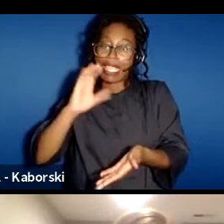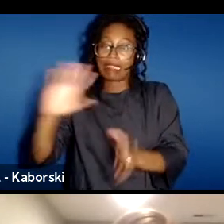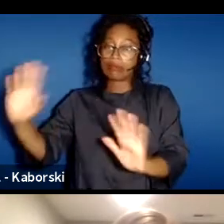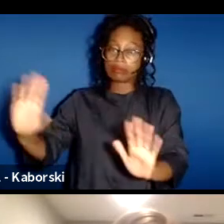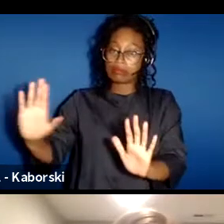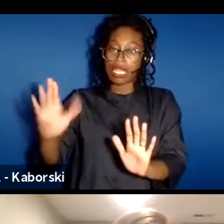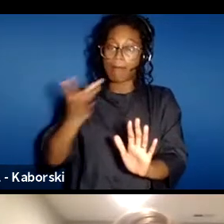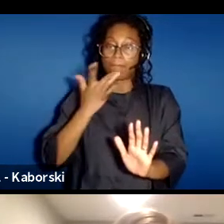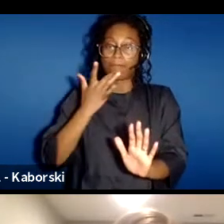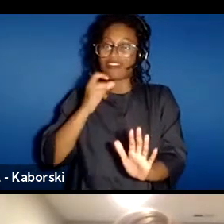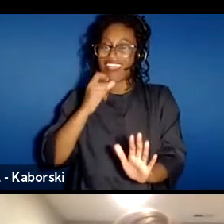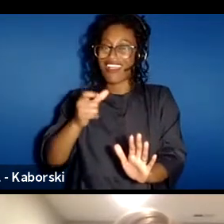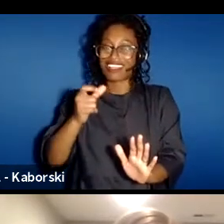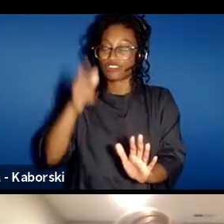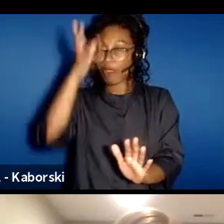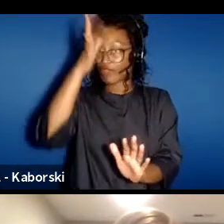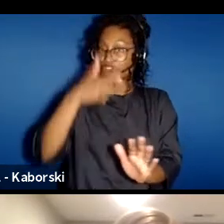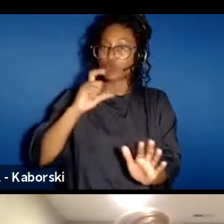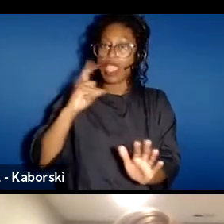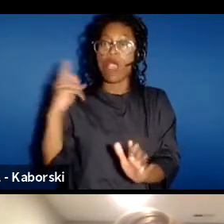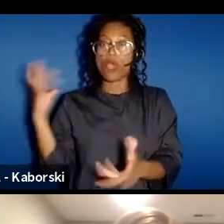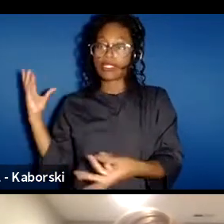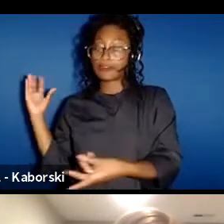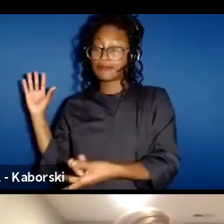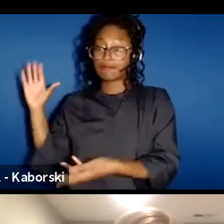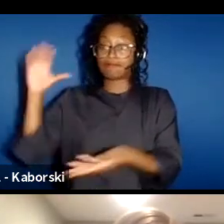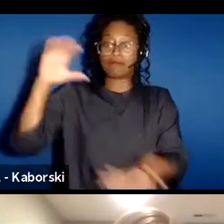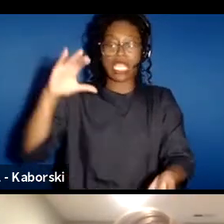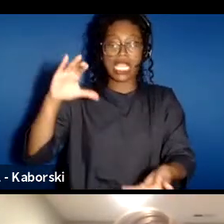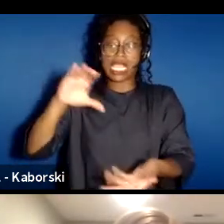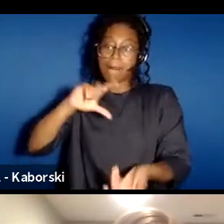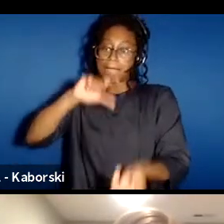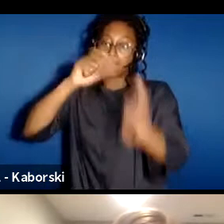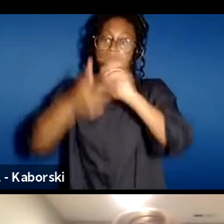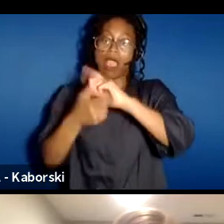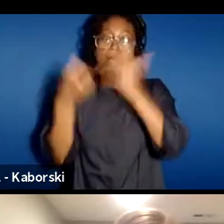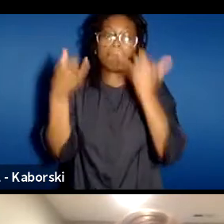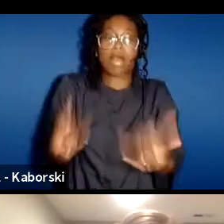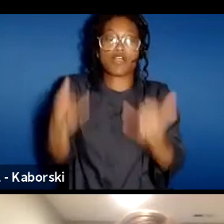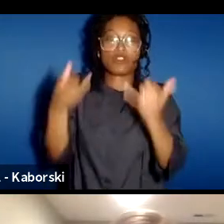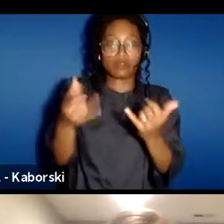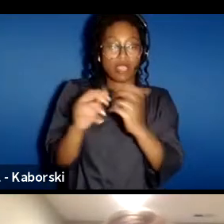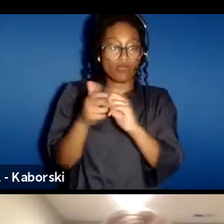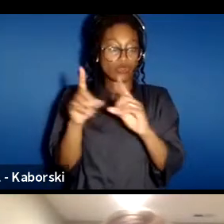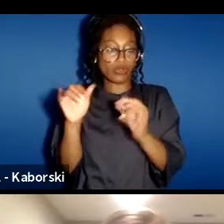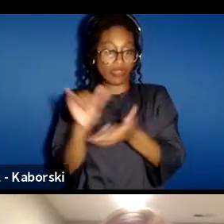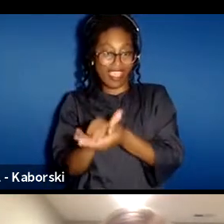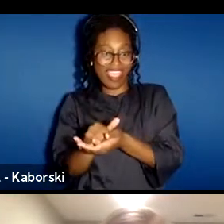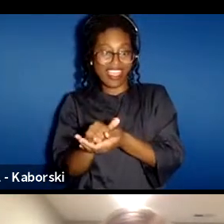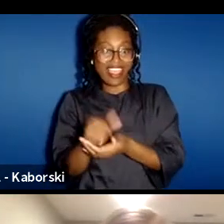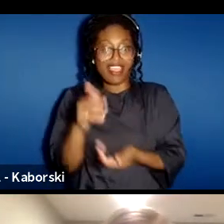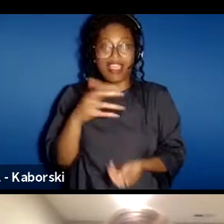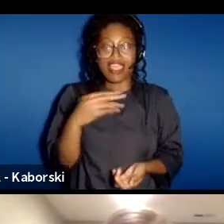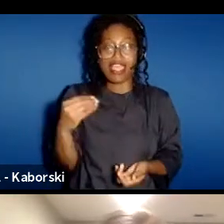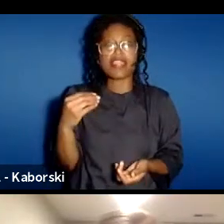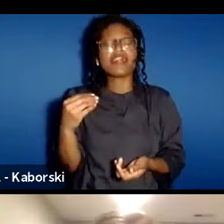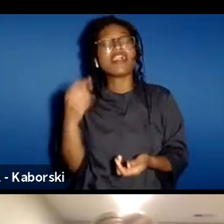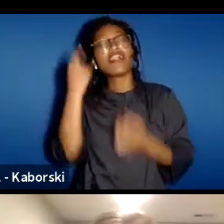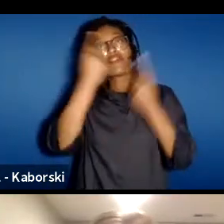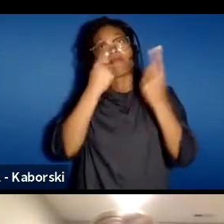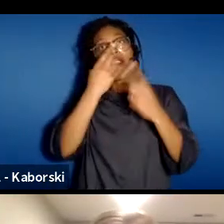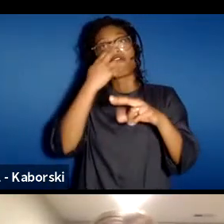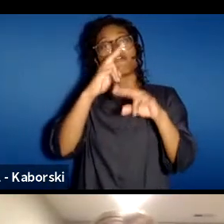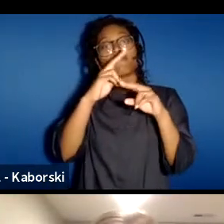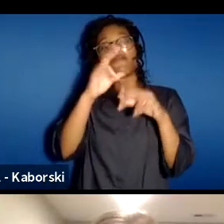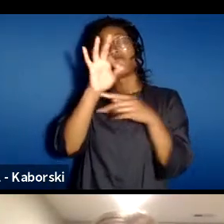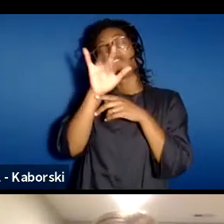how can you modernize that? So I think that, one of the things I think that helps with that a lot is thinking about font choices. I think